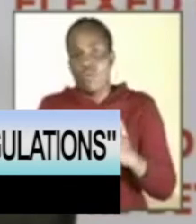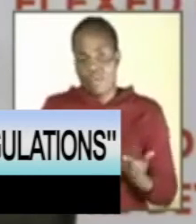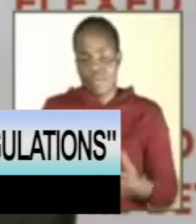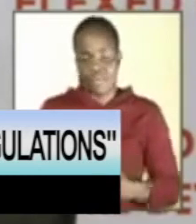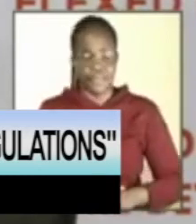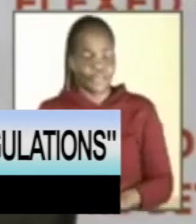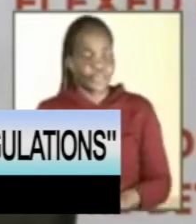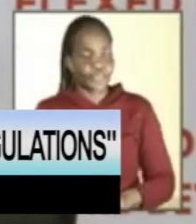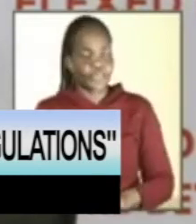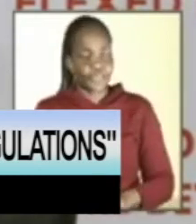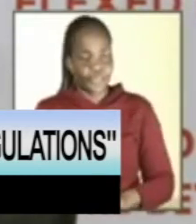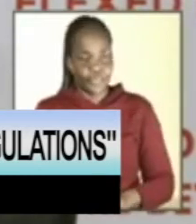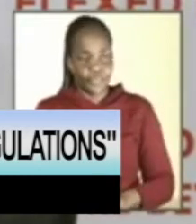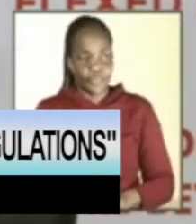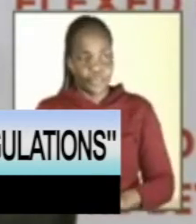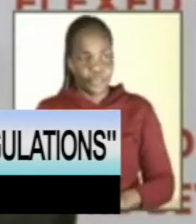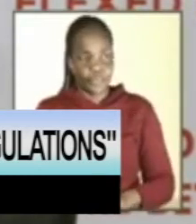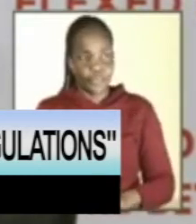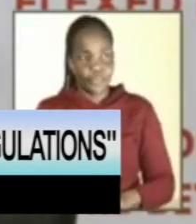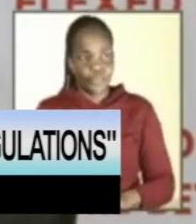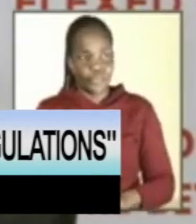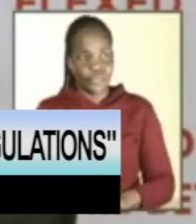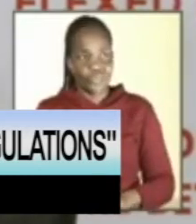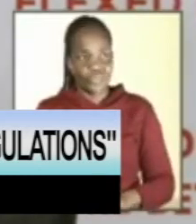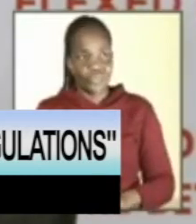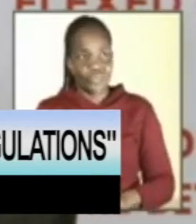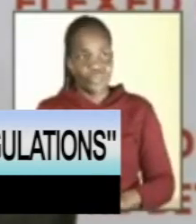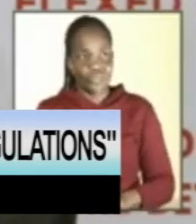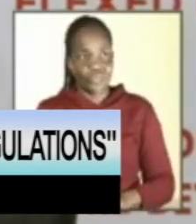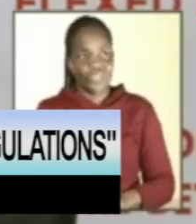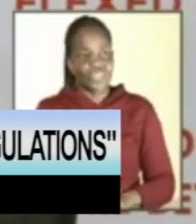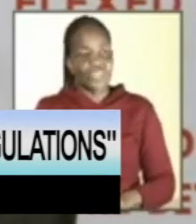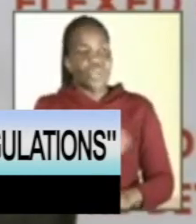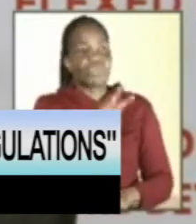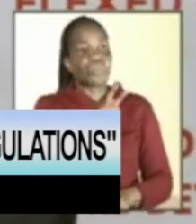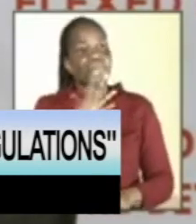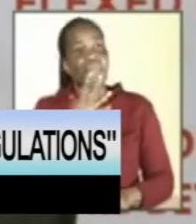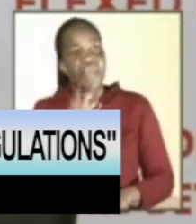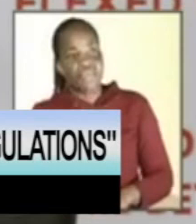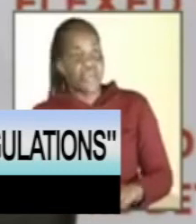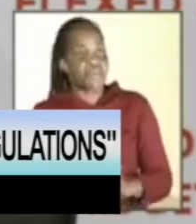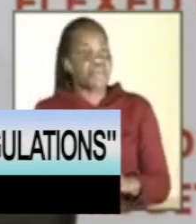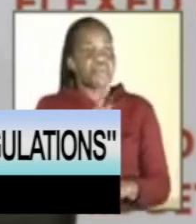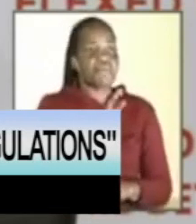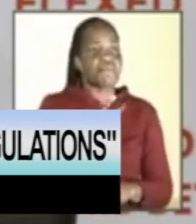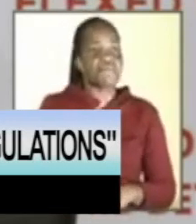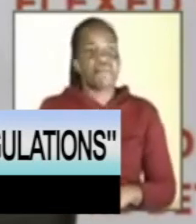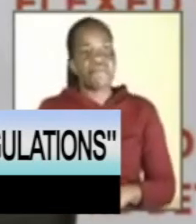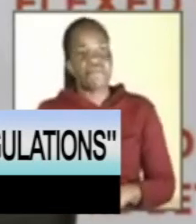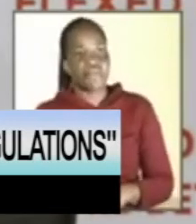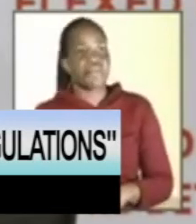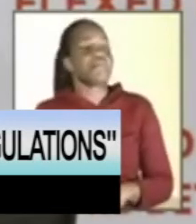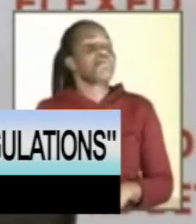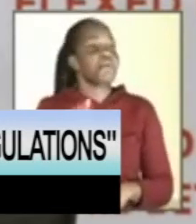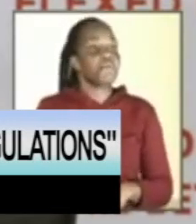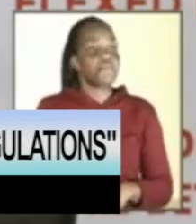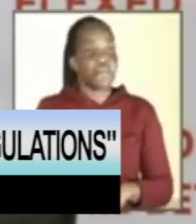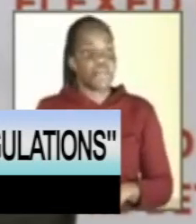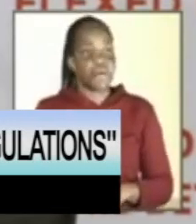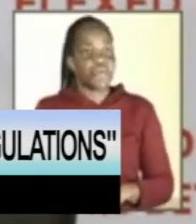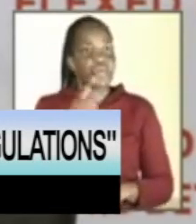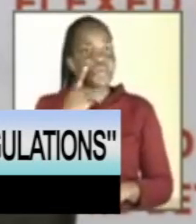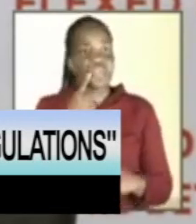we do not say that the number is 250 because we like 250, we are saying 250 because we think 250